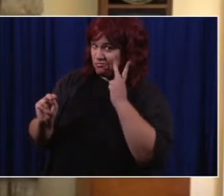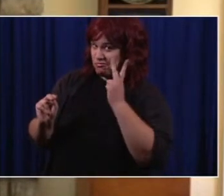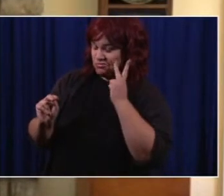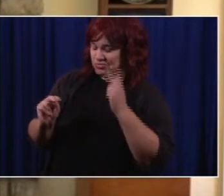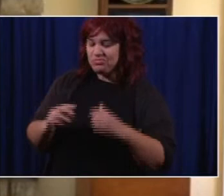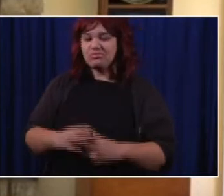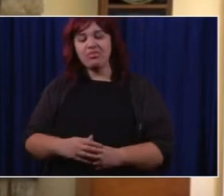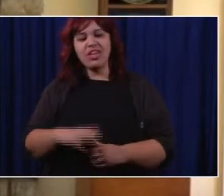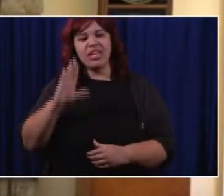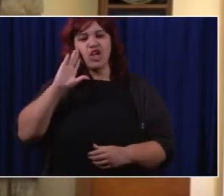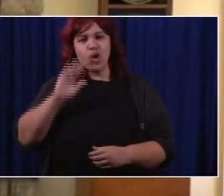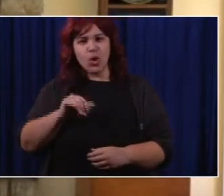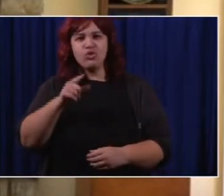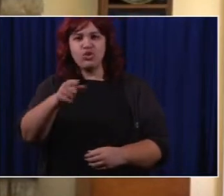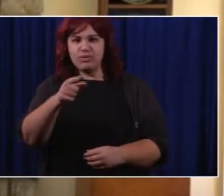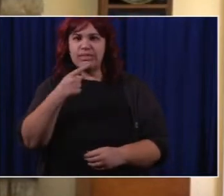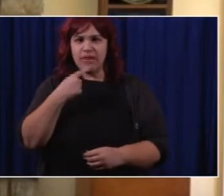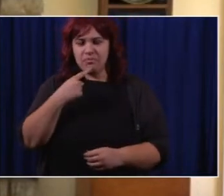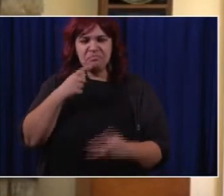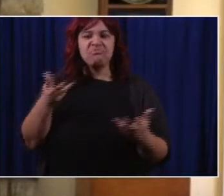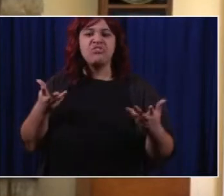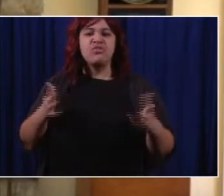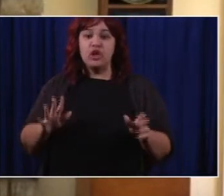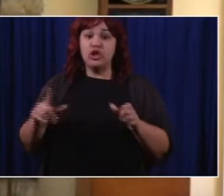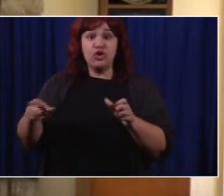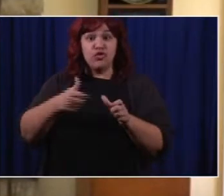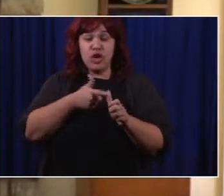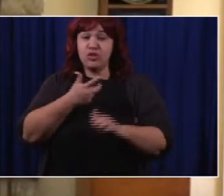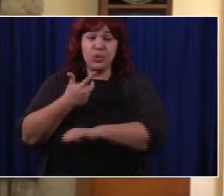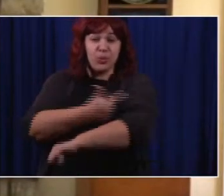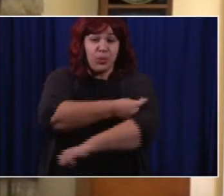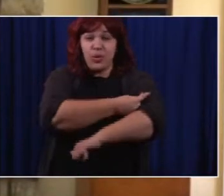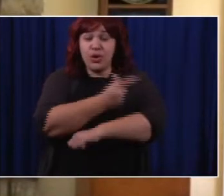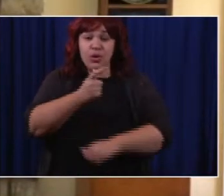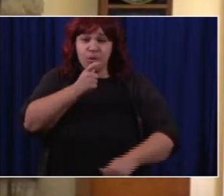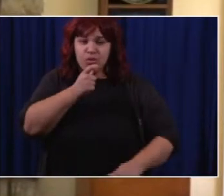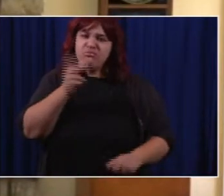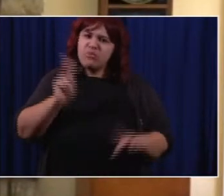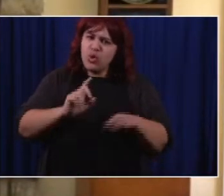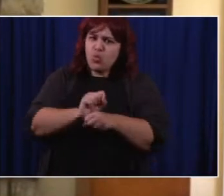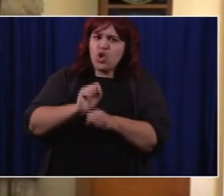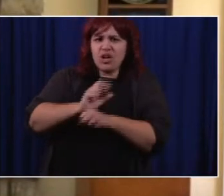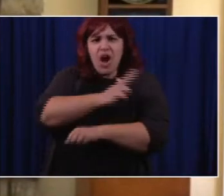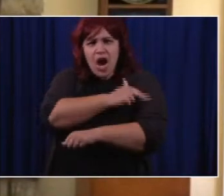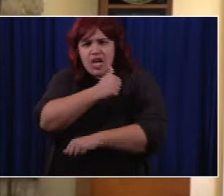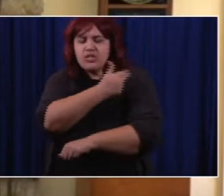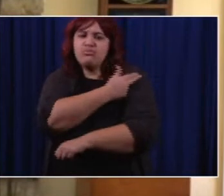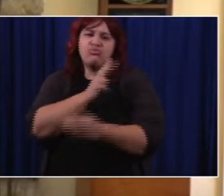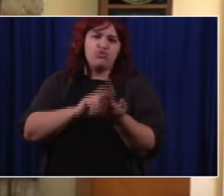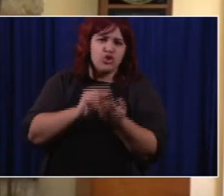protecting frontline healthcare workers, which seems totally appropriate. Is there any thought toward